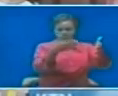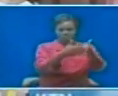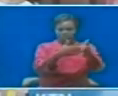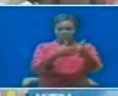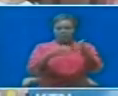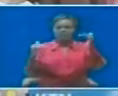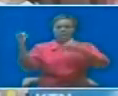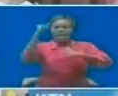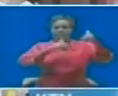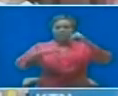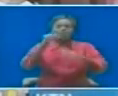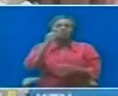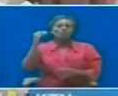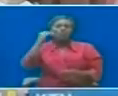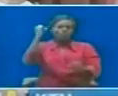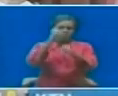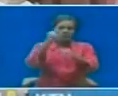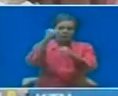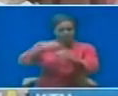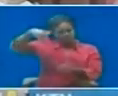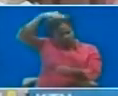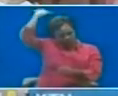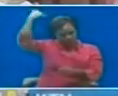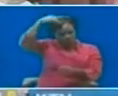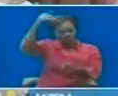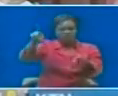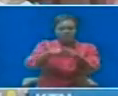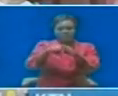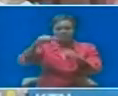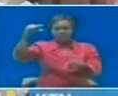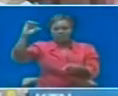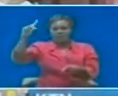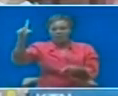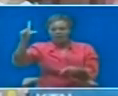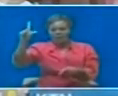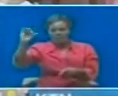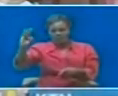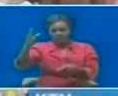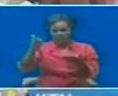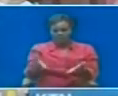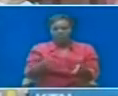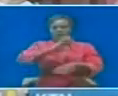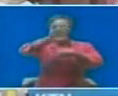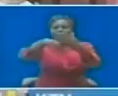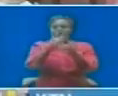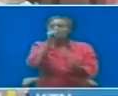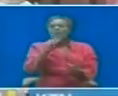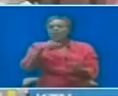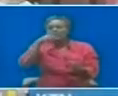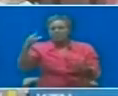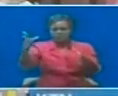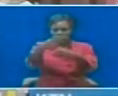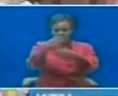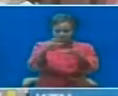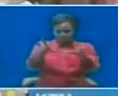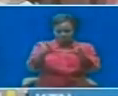export of domestic workers to the Middle East and the Gulf region for the time being. All private employment